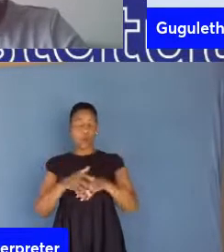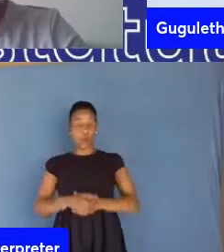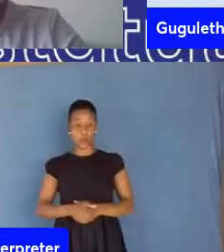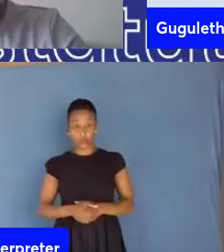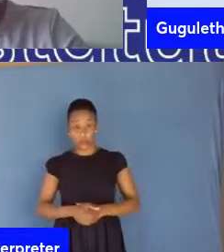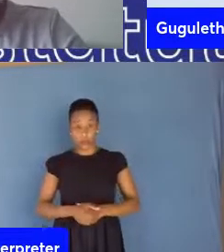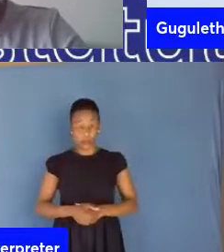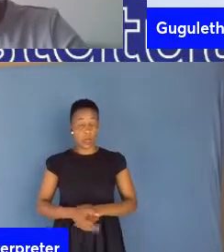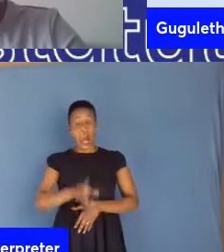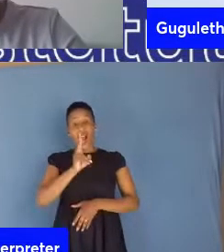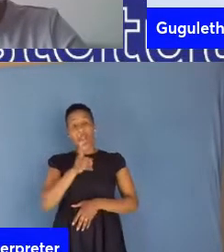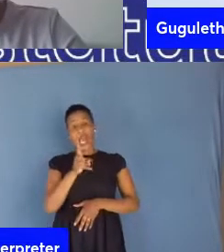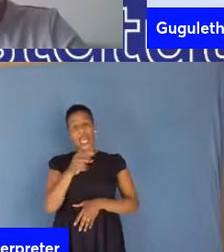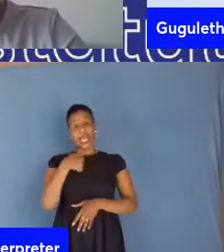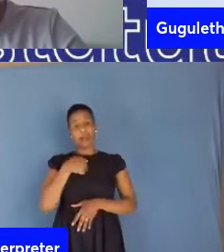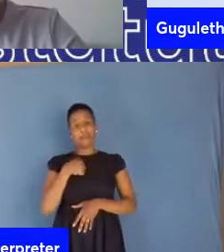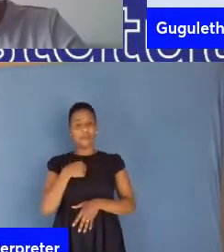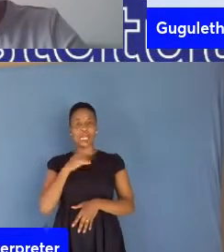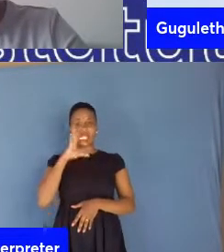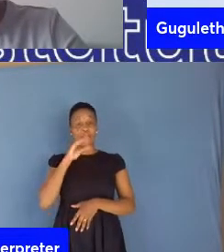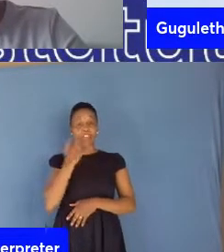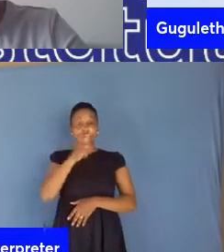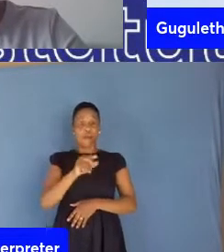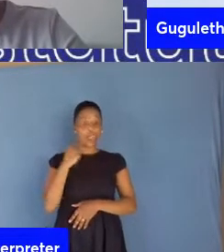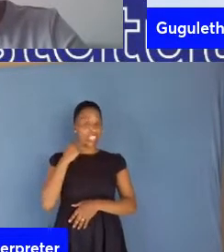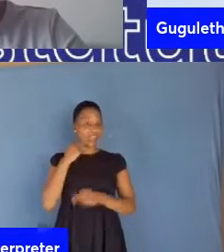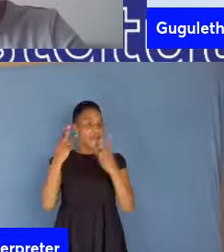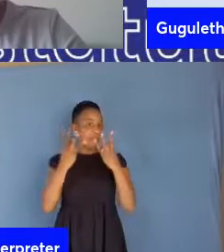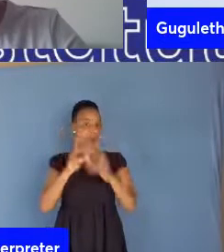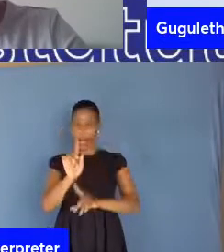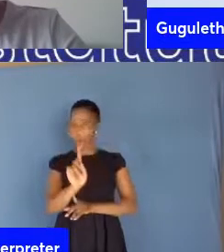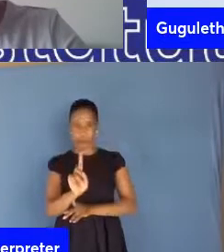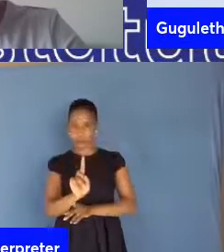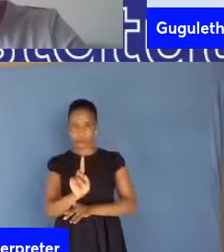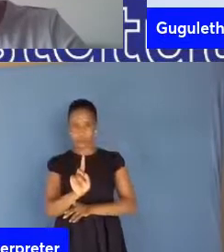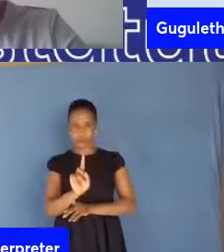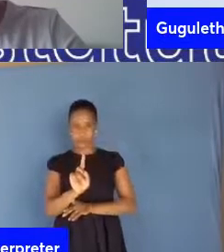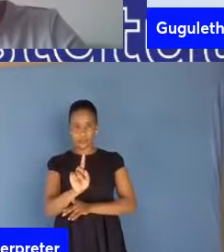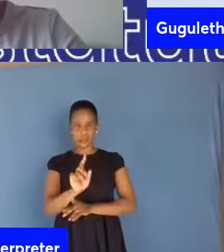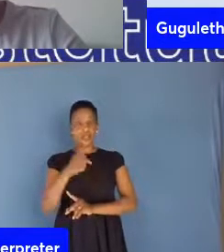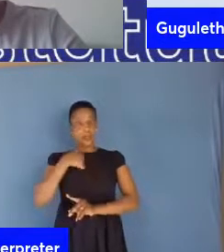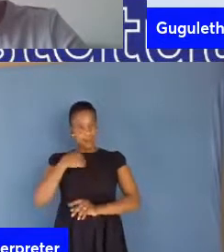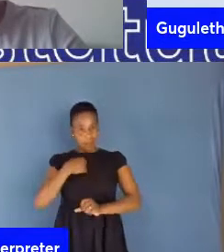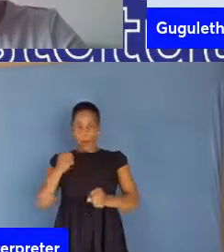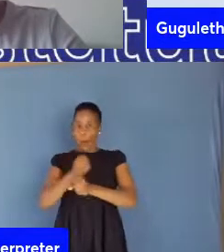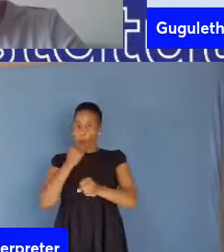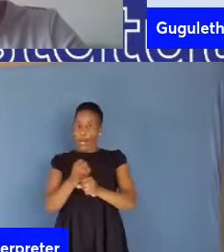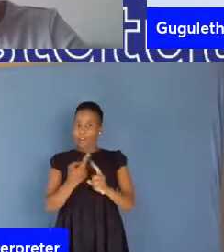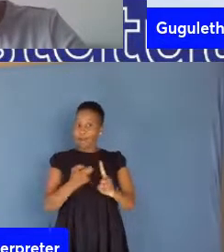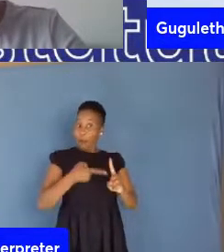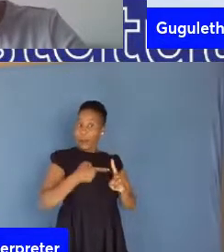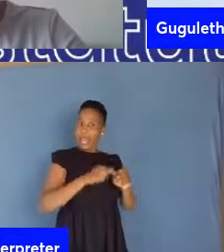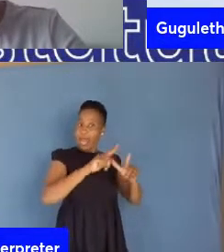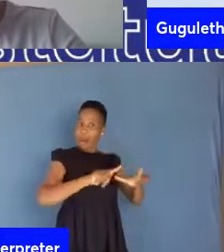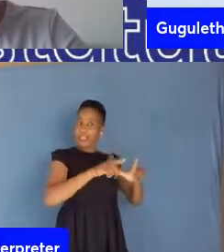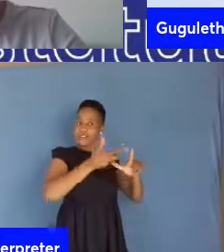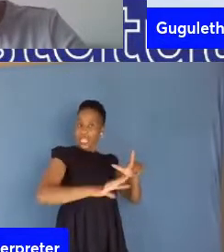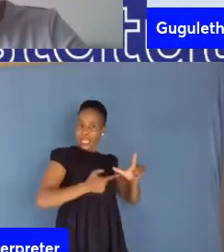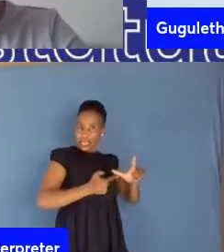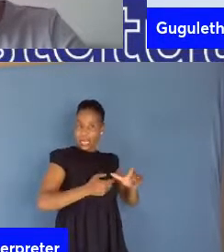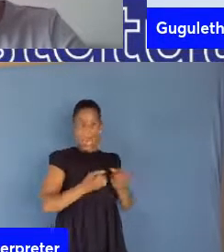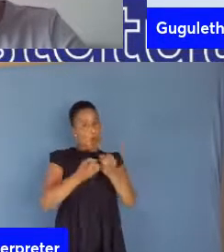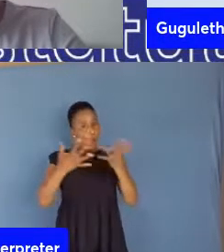again, I don't speak for deaf people. I happen to work from the language, and I do a lot of